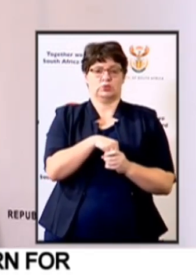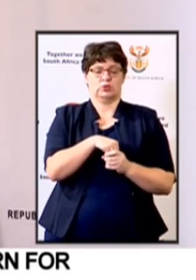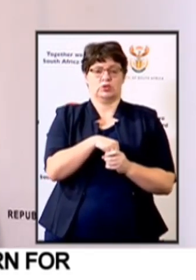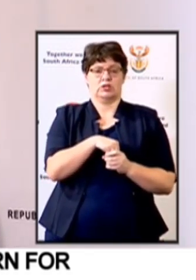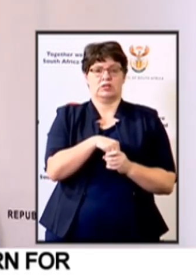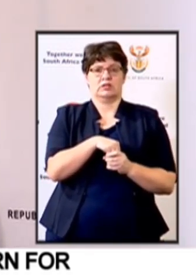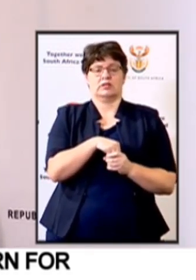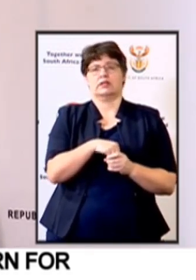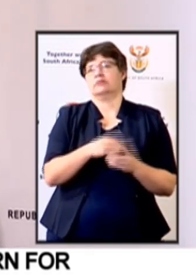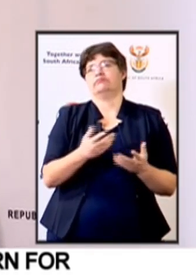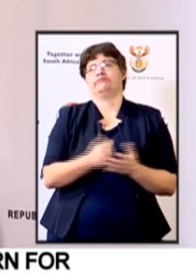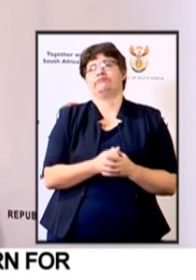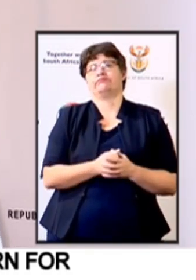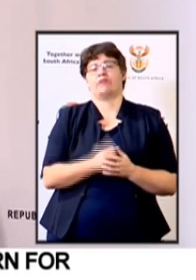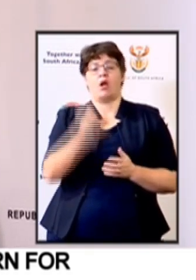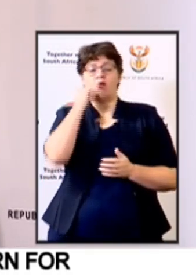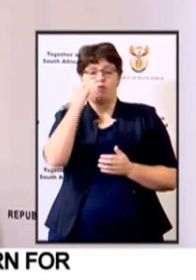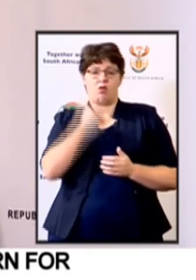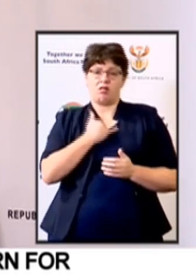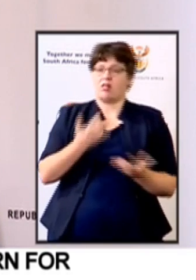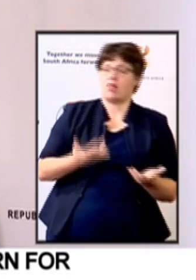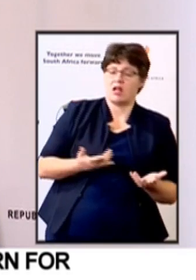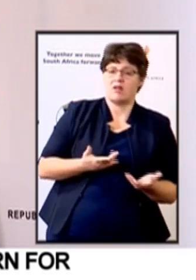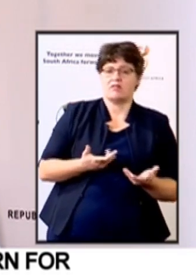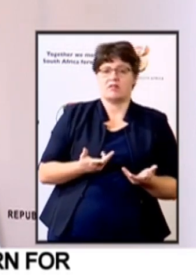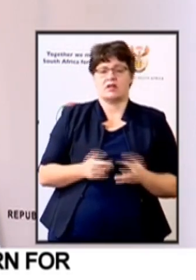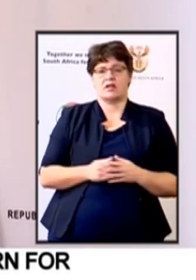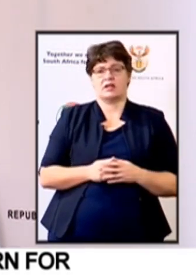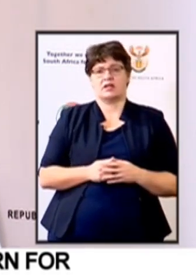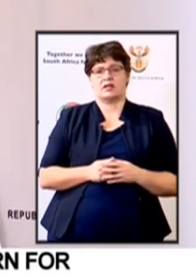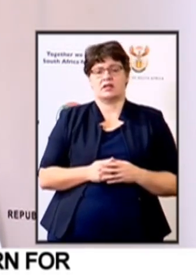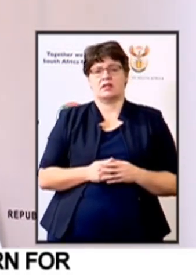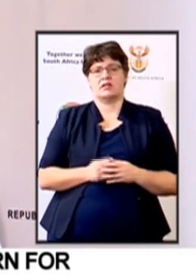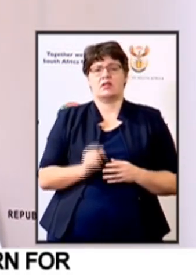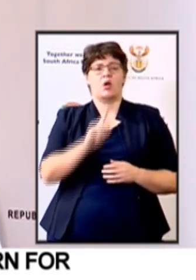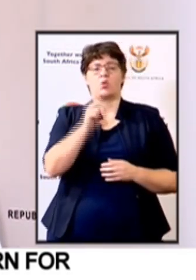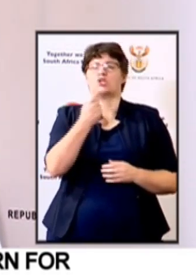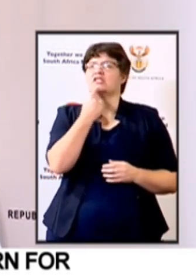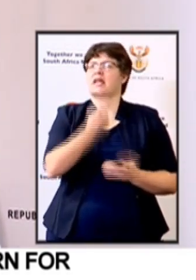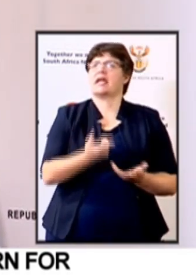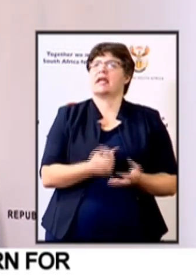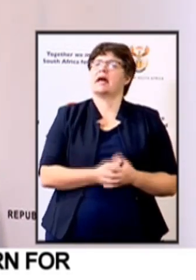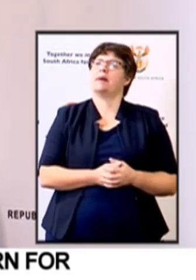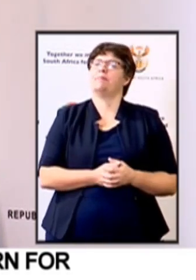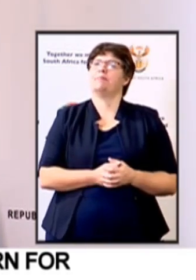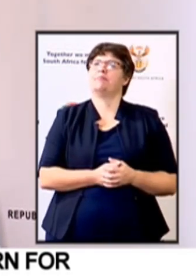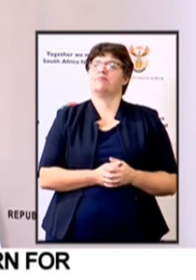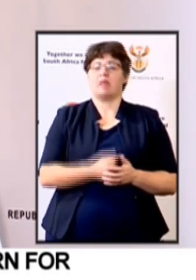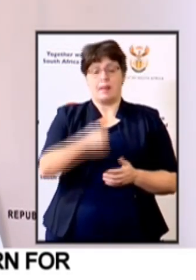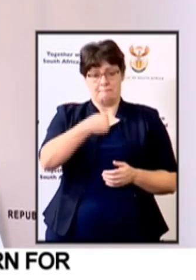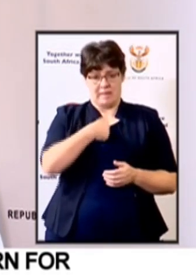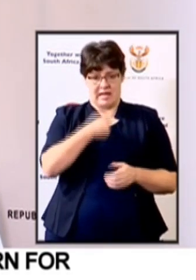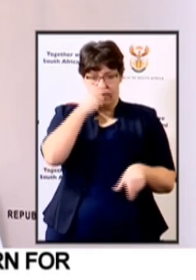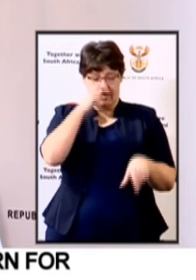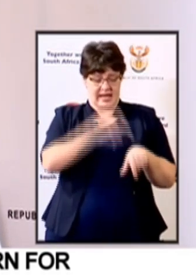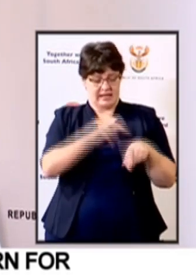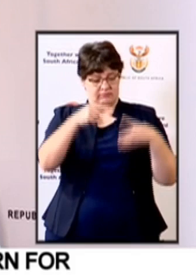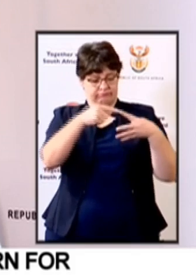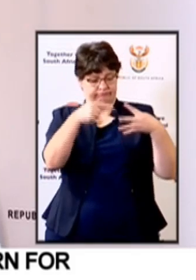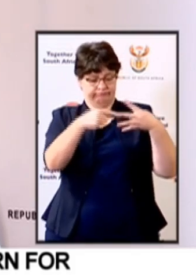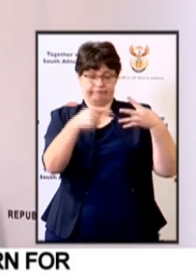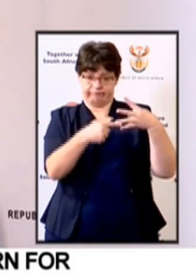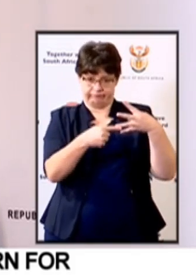have included, if you're asking on your behalf, a question that say, I'm in need of this and this, we